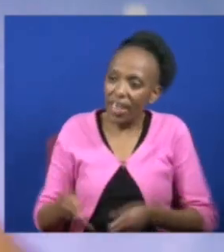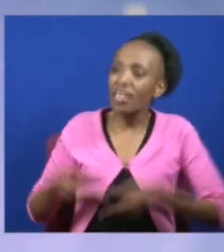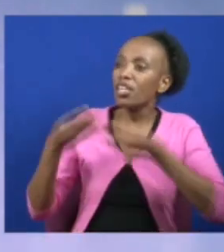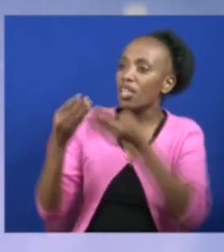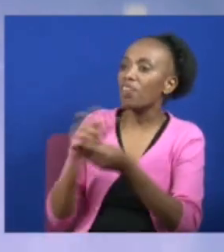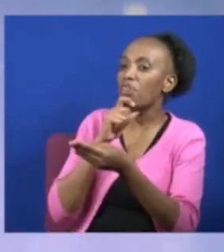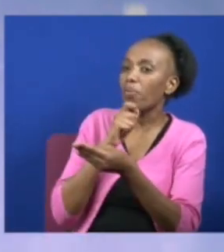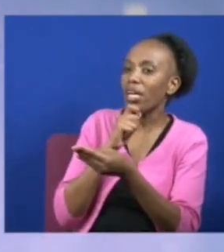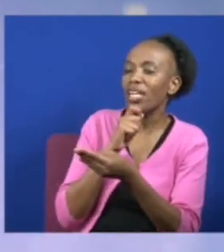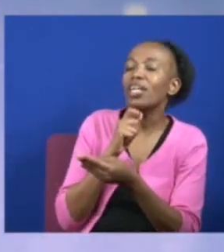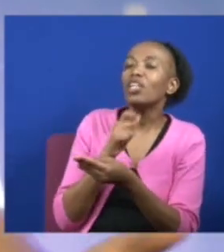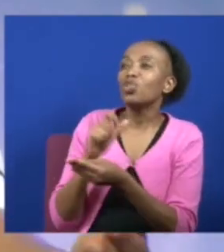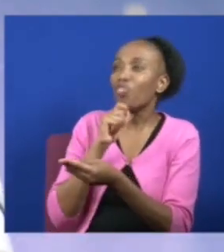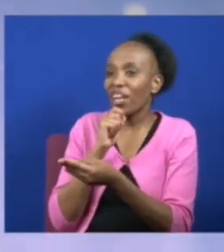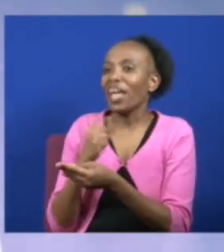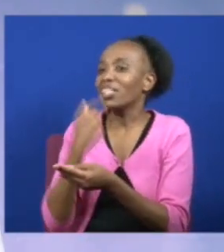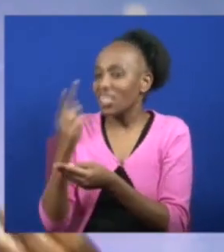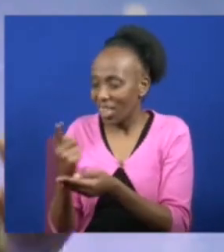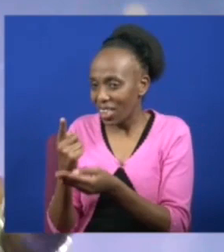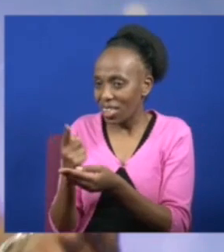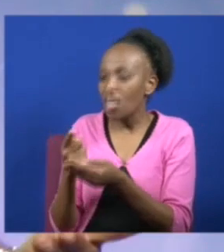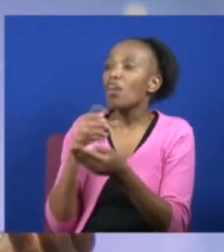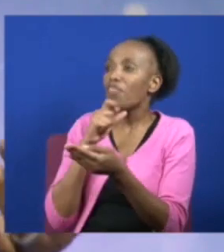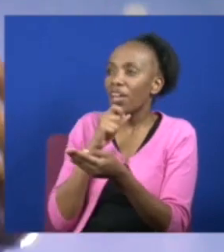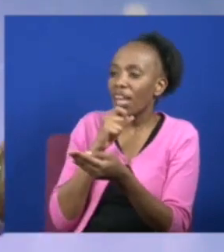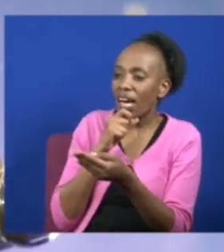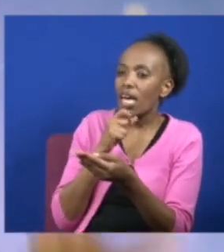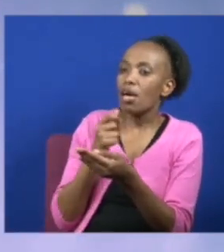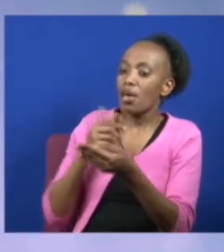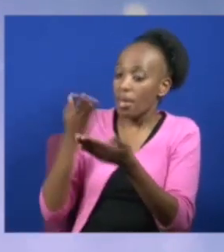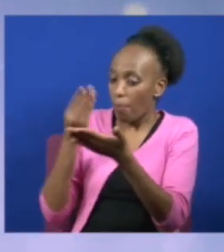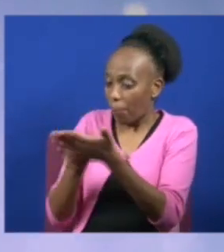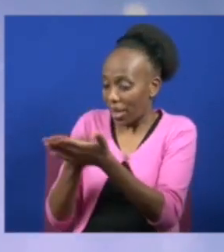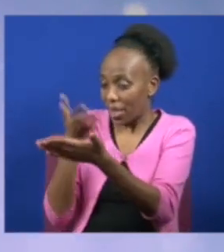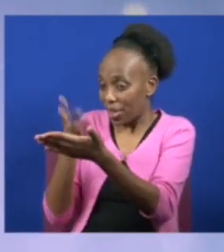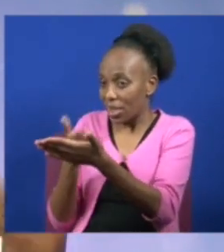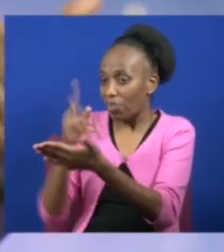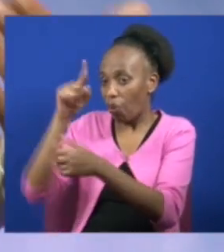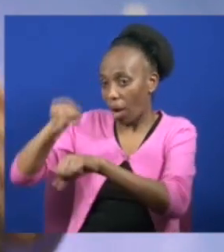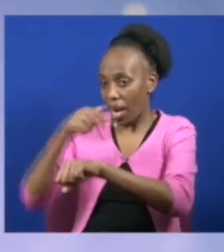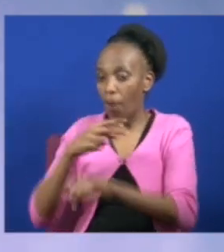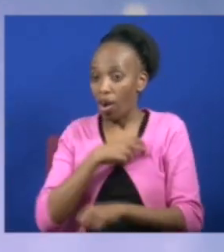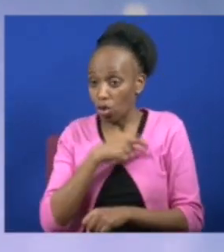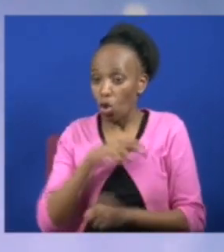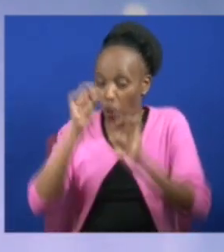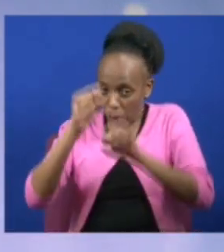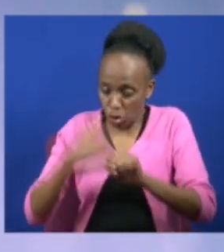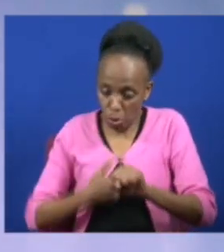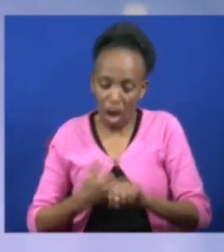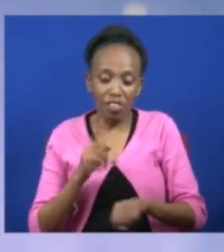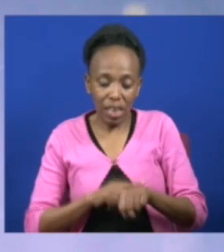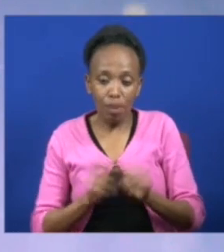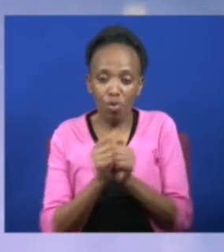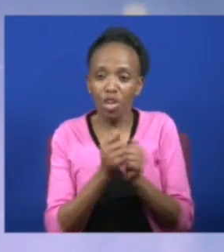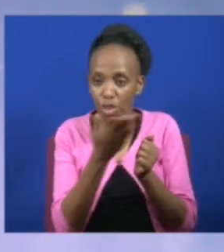offered that money to his father and said, "Dad, here is my 1 hour's consultation. Can I now have time with